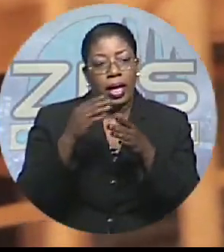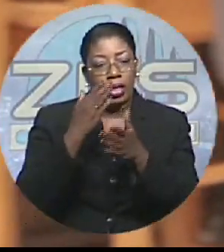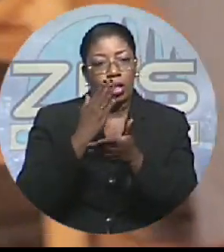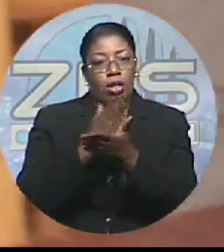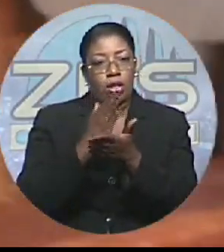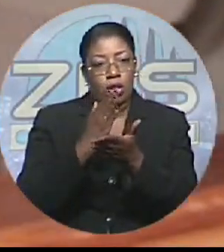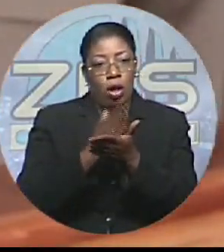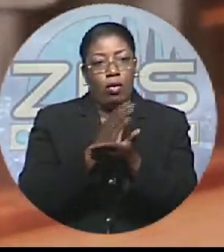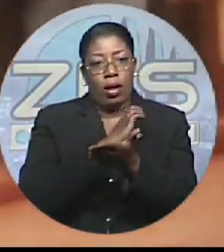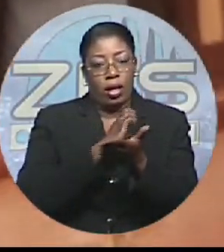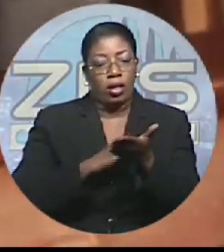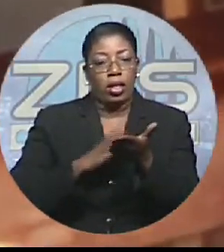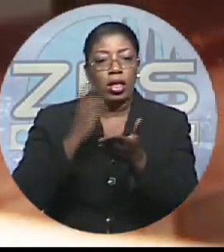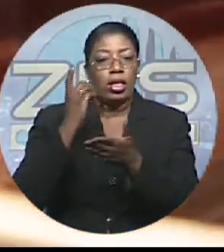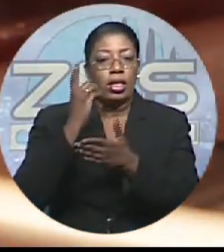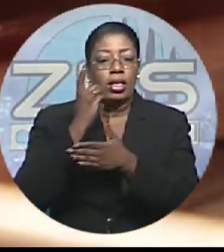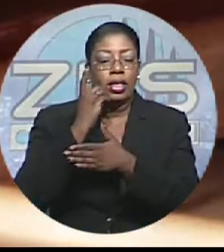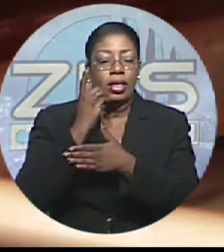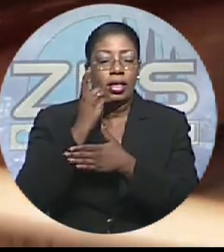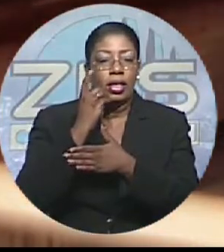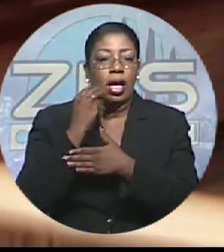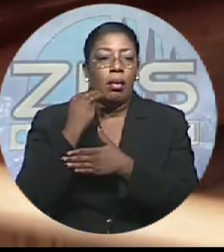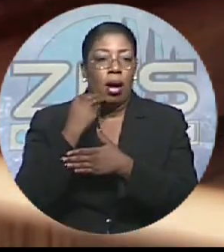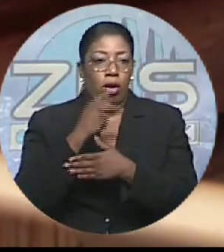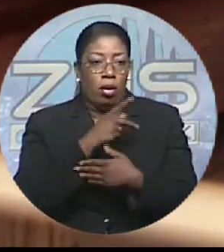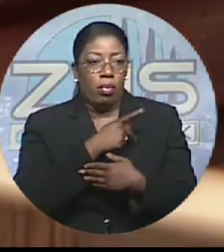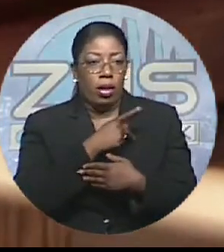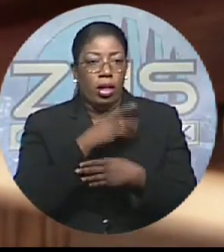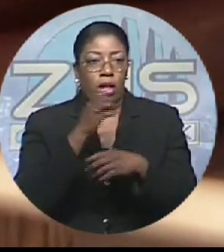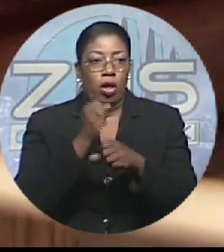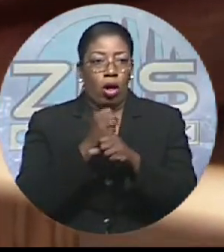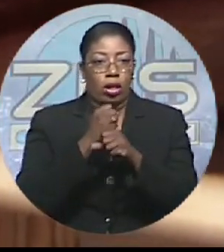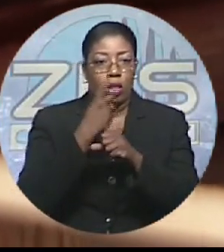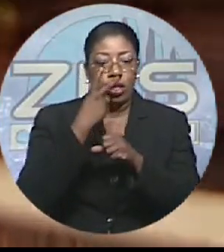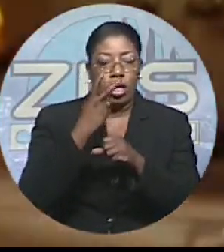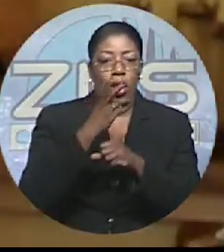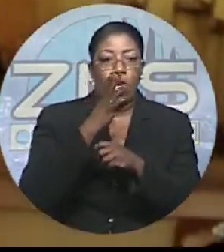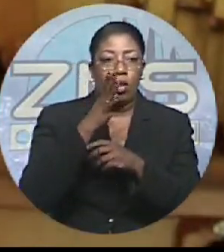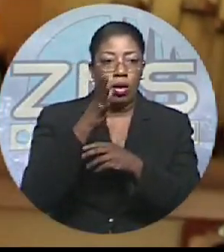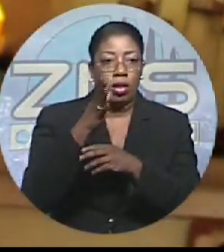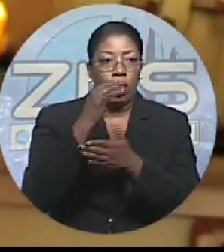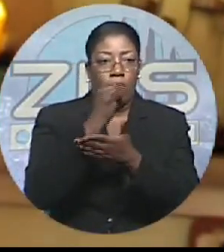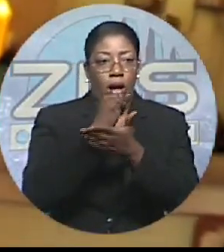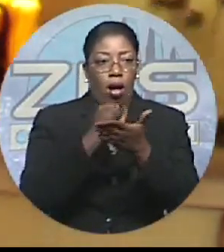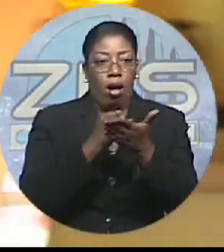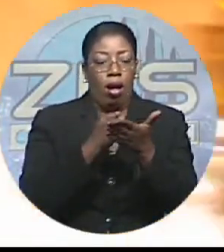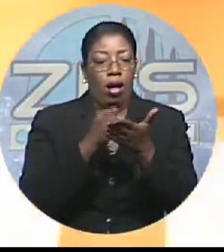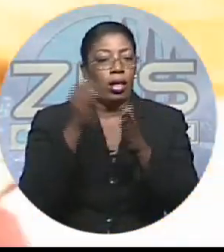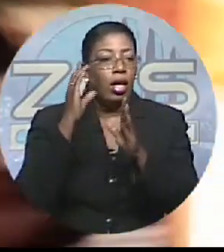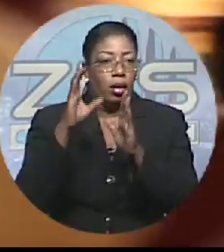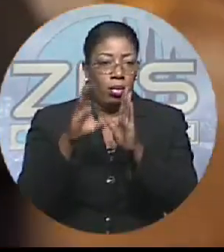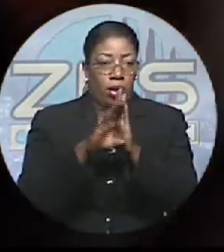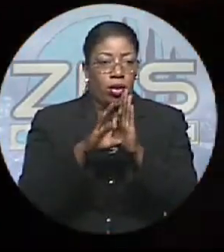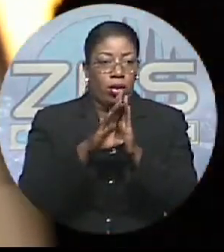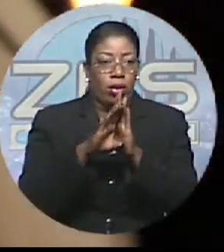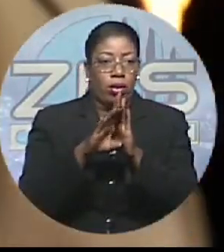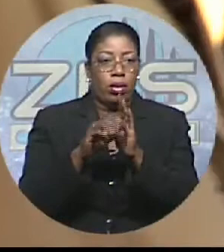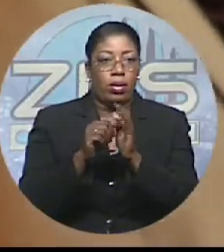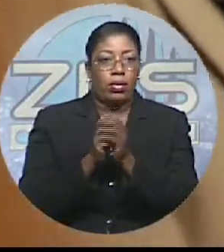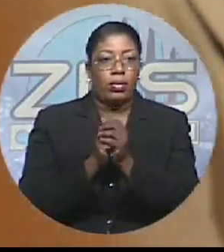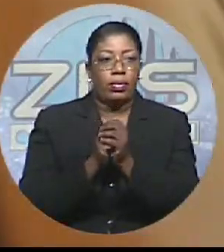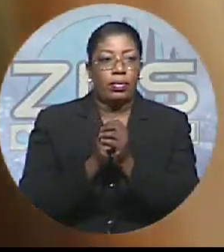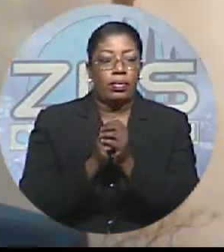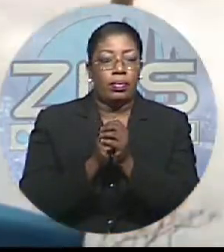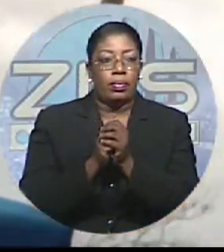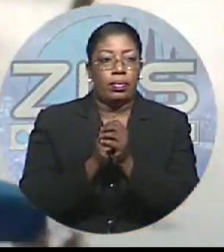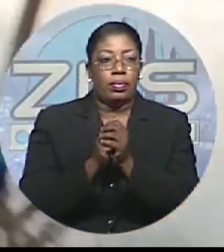Her Excellency Dame Marguerite Pindling, who got to see her granddaughter's artwork on display. She's very artistic.